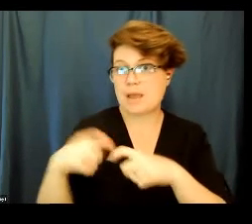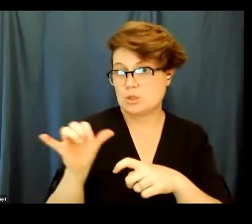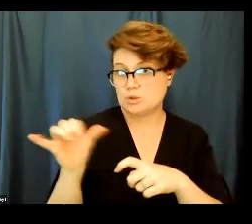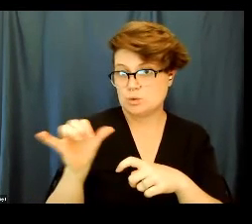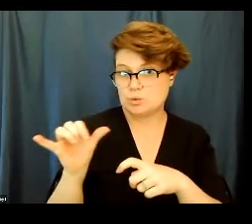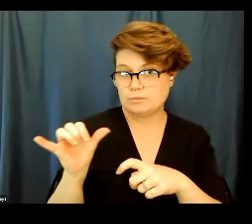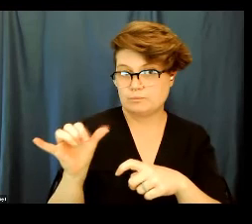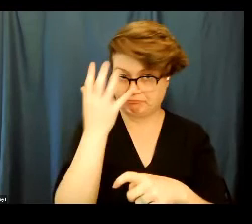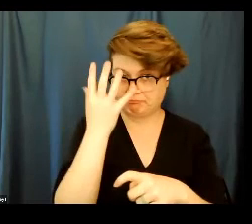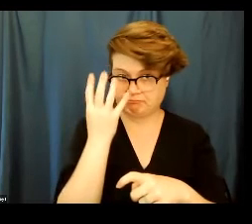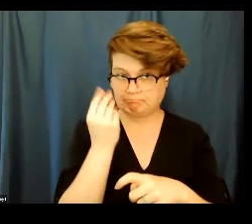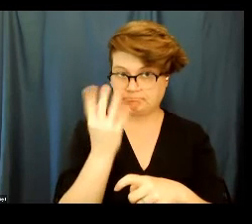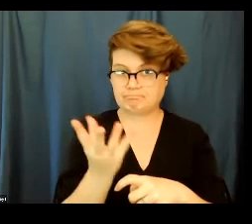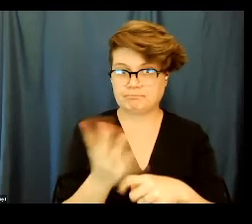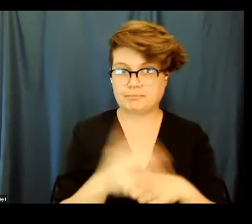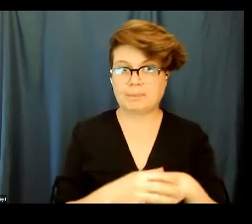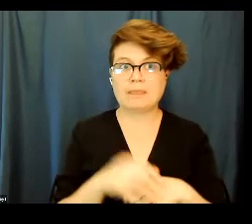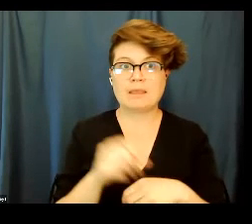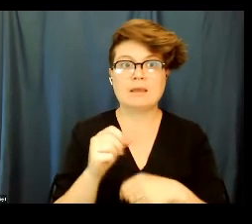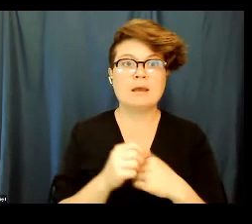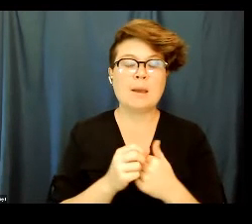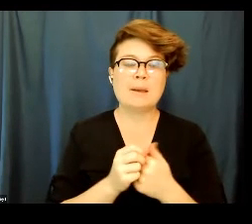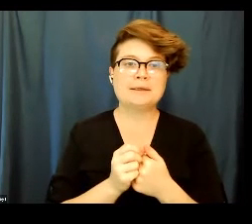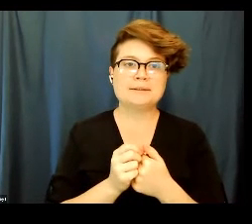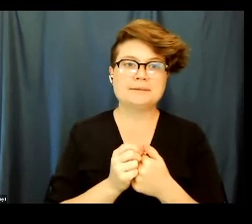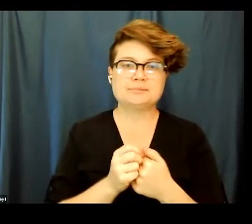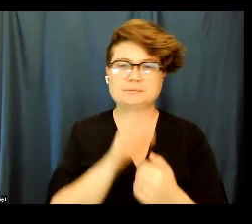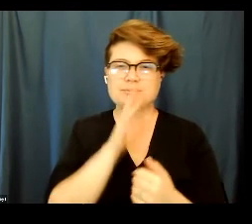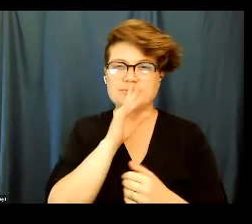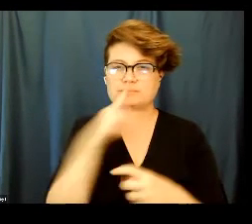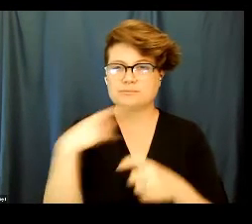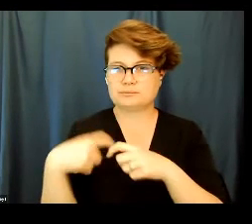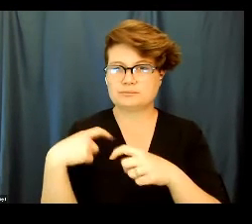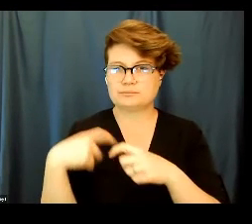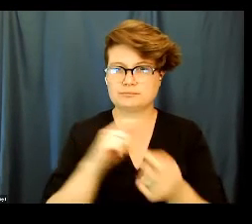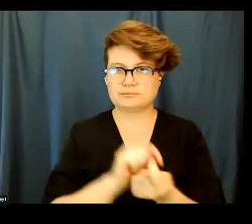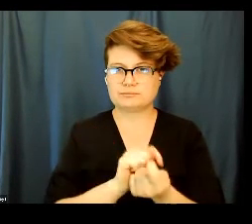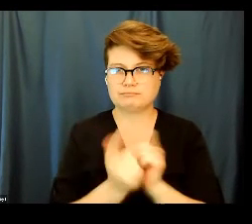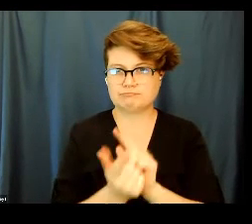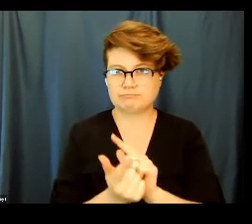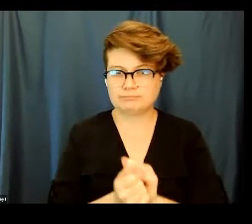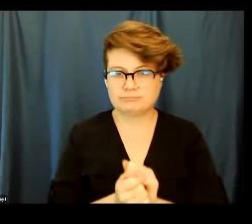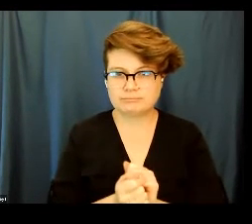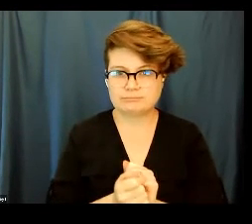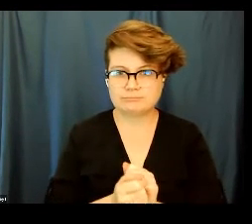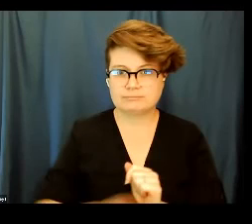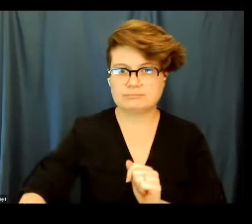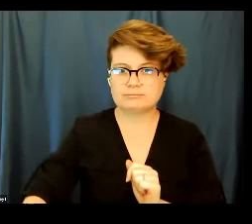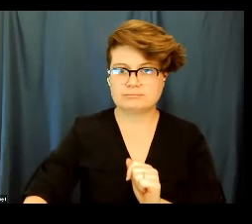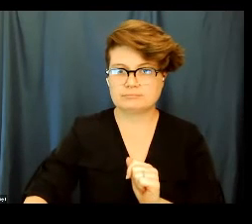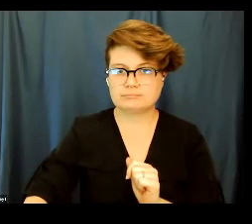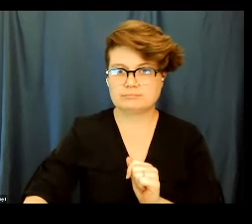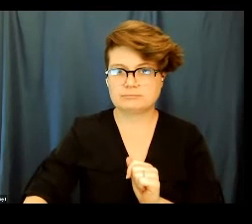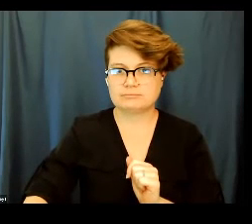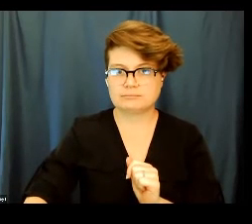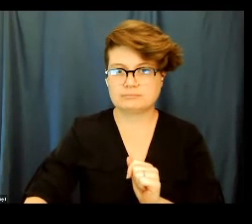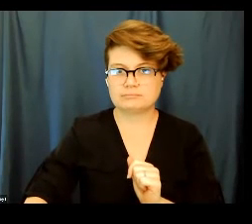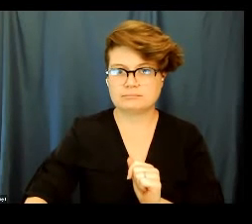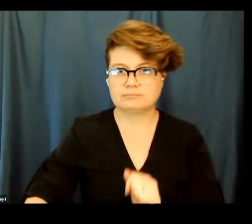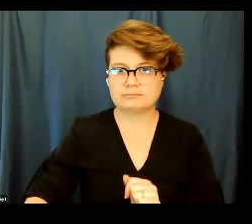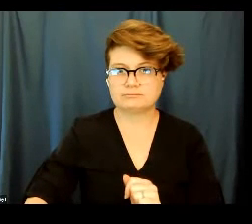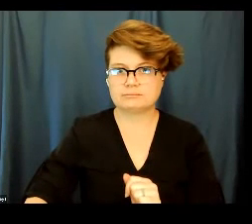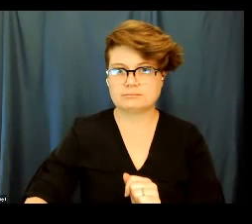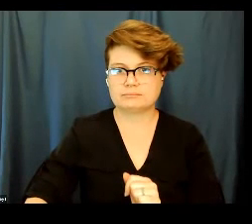tenemos interpretación en español. Si necesita interpretación, puede elijar el